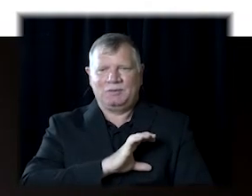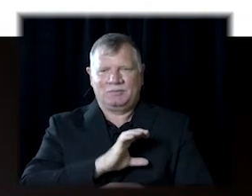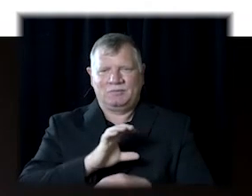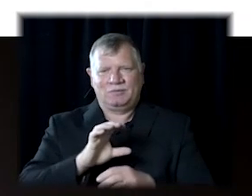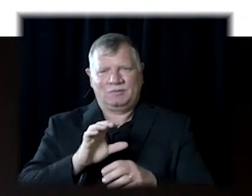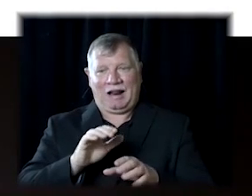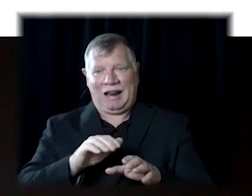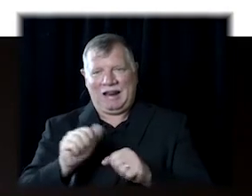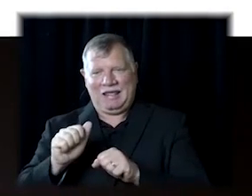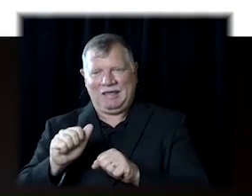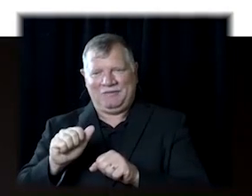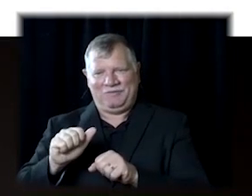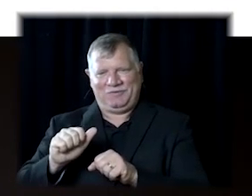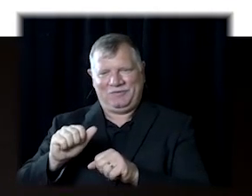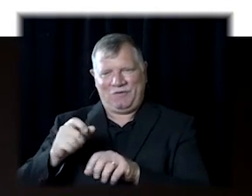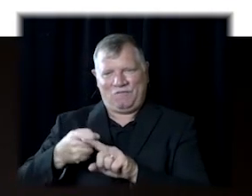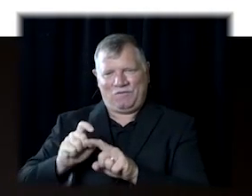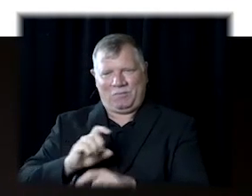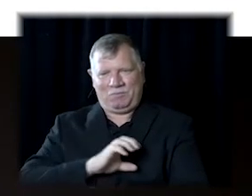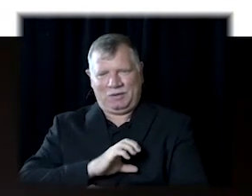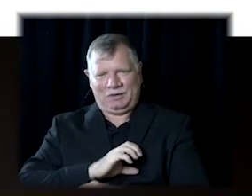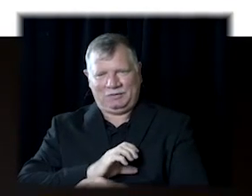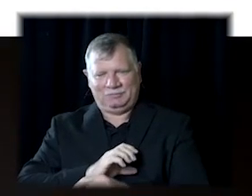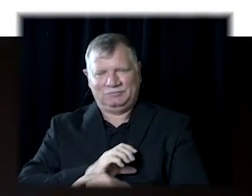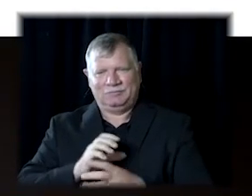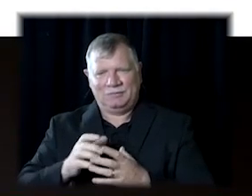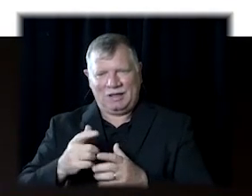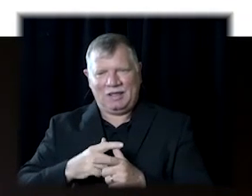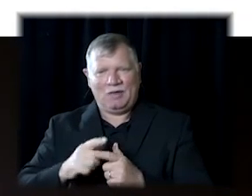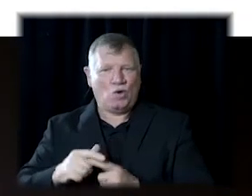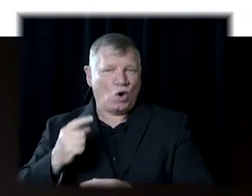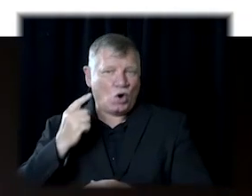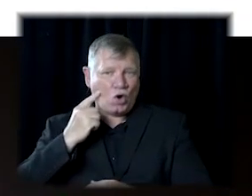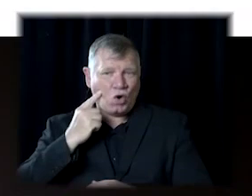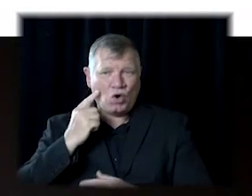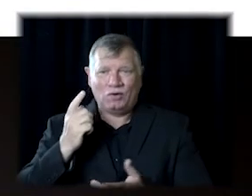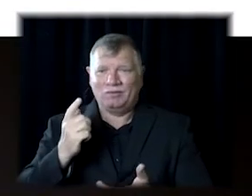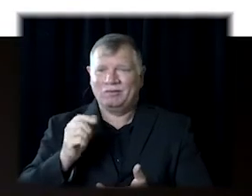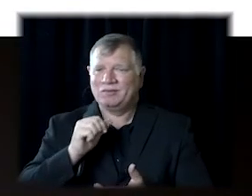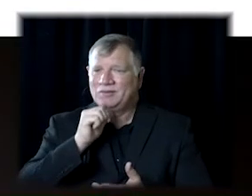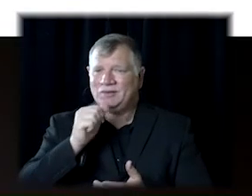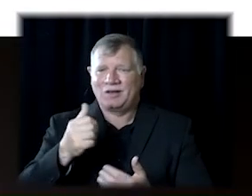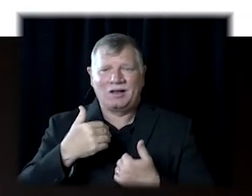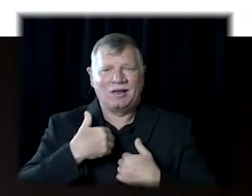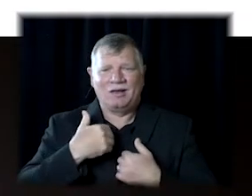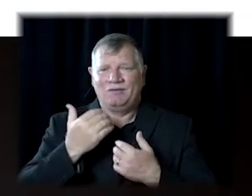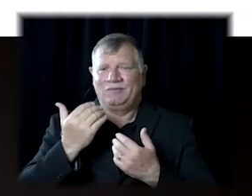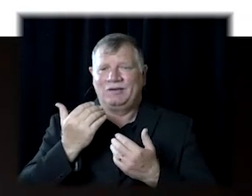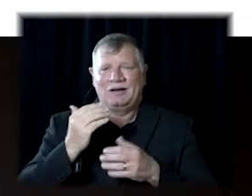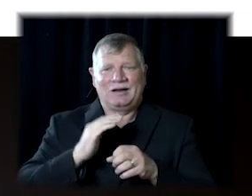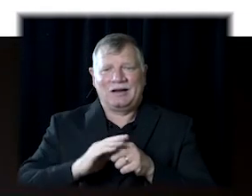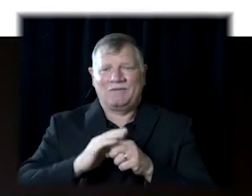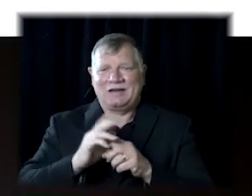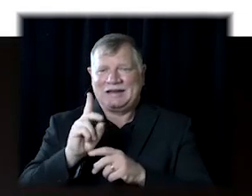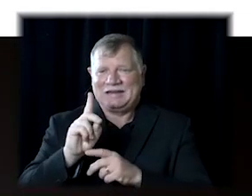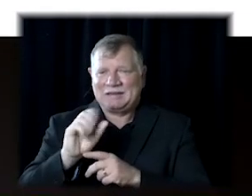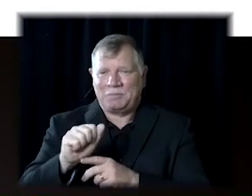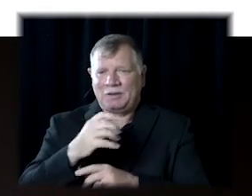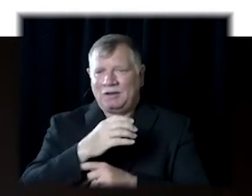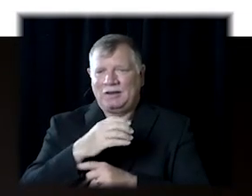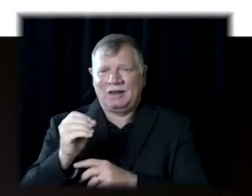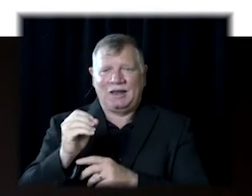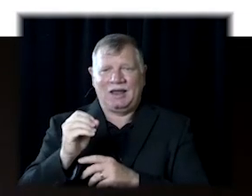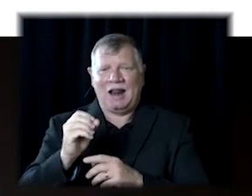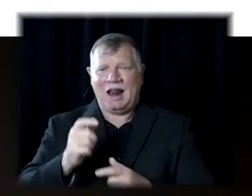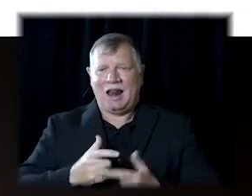first 7 months of the fiscal year, and we heard from the police about inadequate disability and life insurance policies. In order to